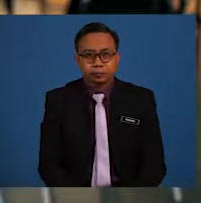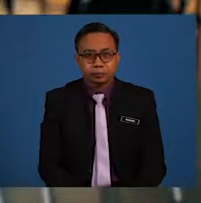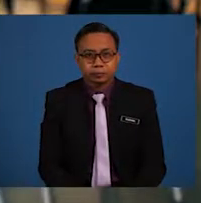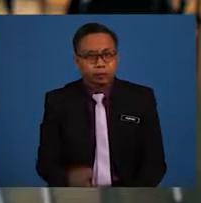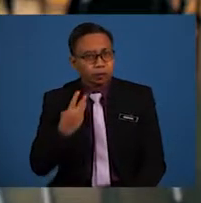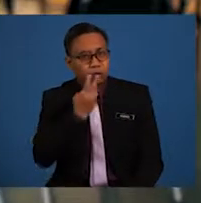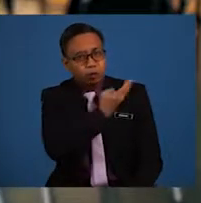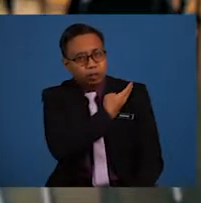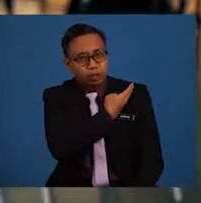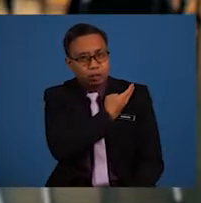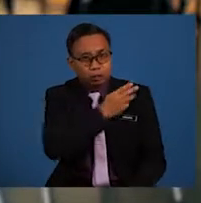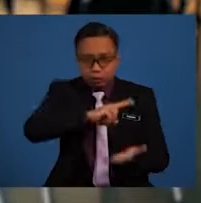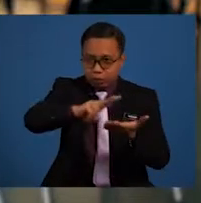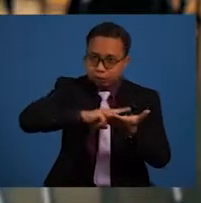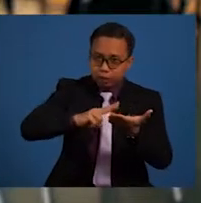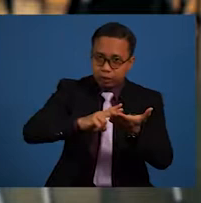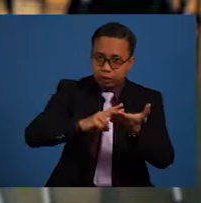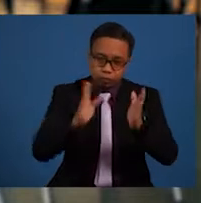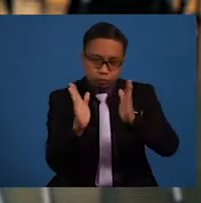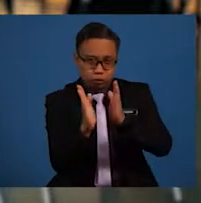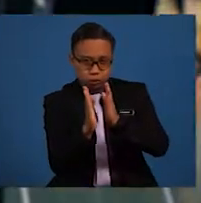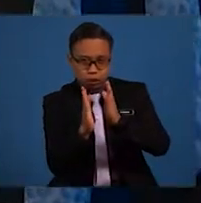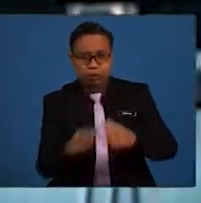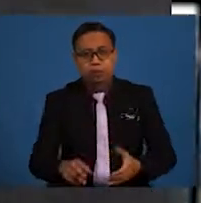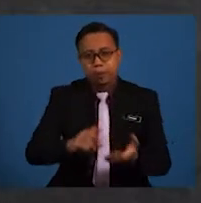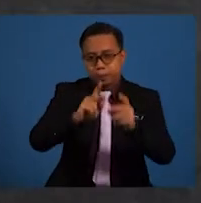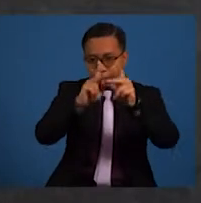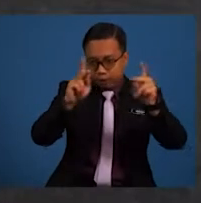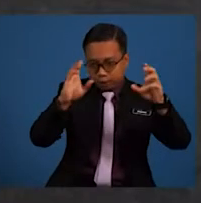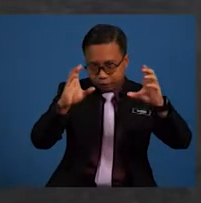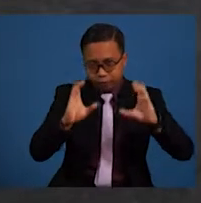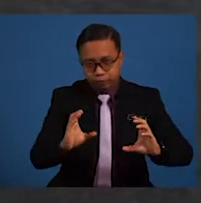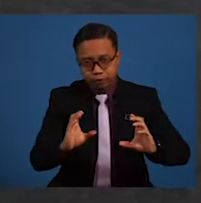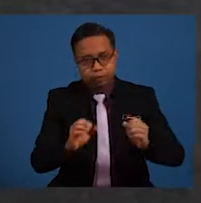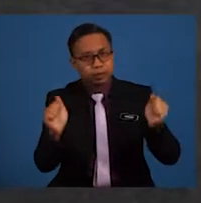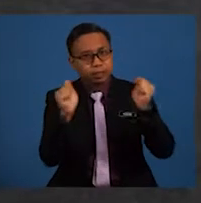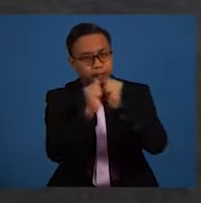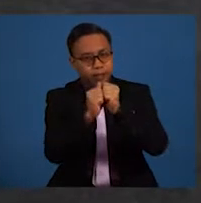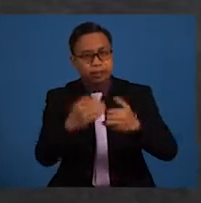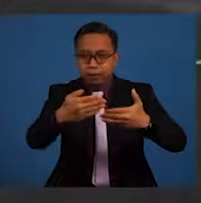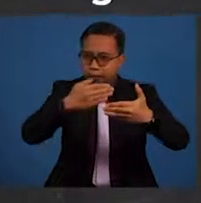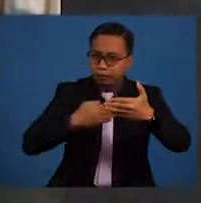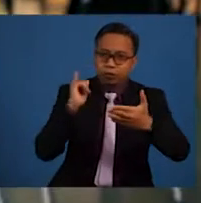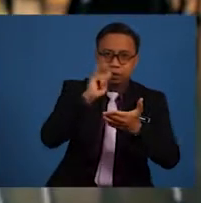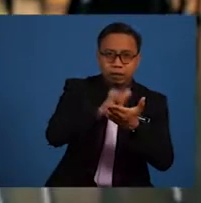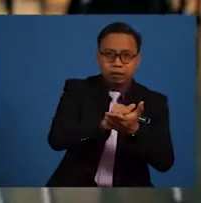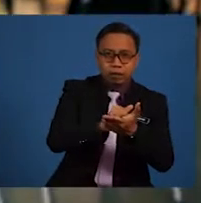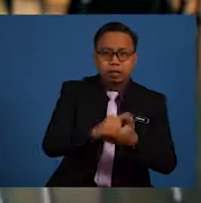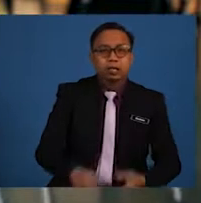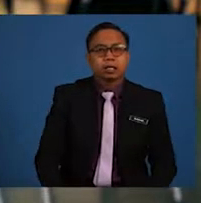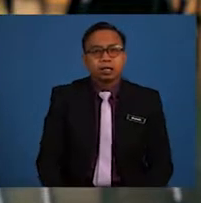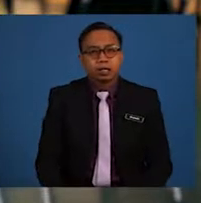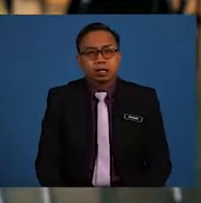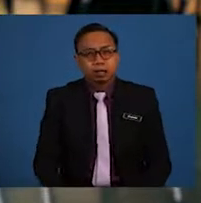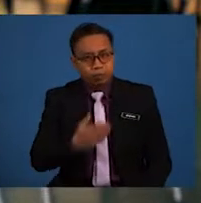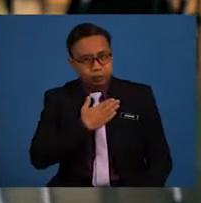We are going to read the short paragraph together. Before that, allow me to give